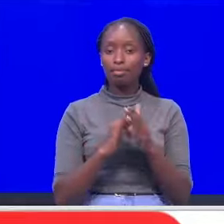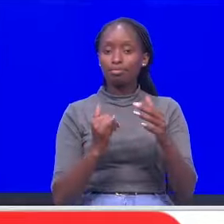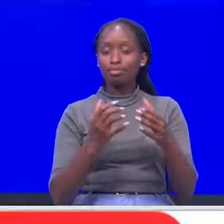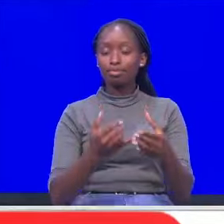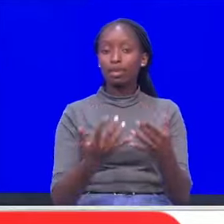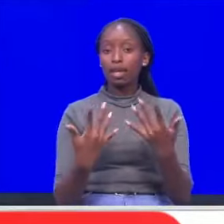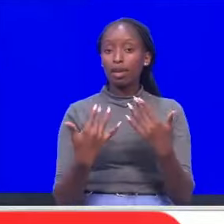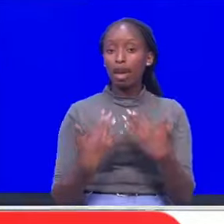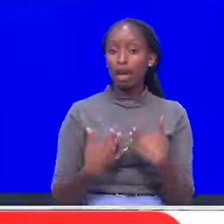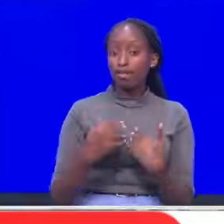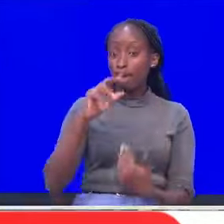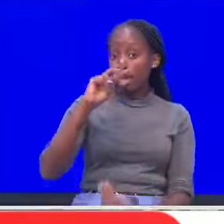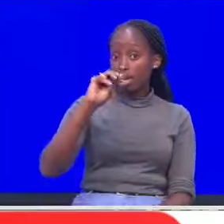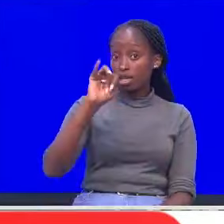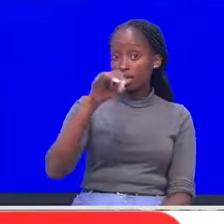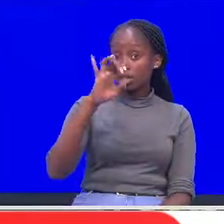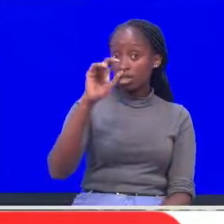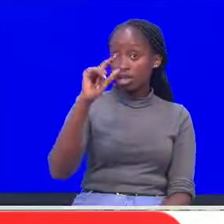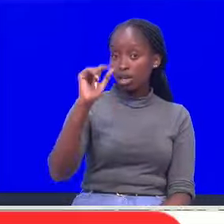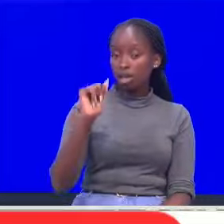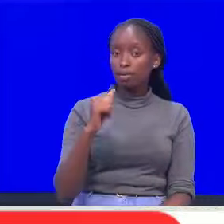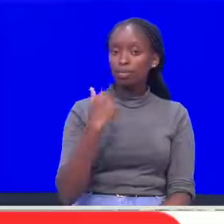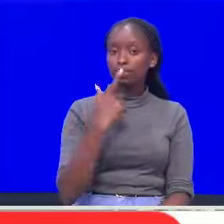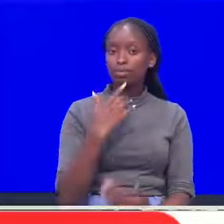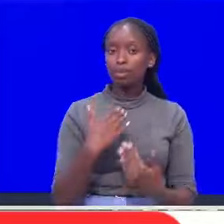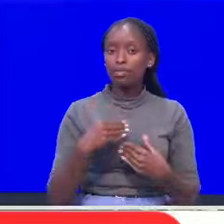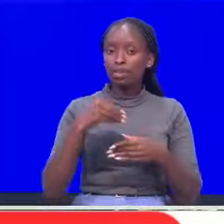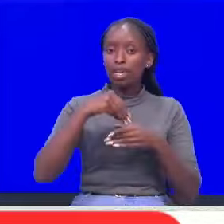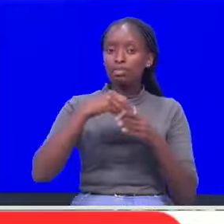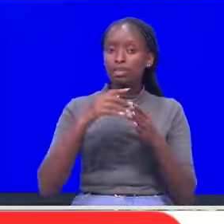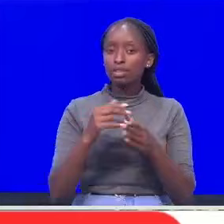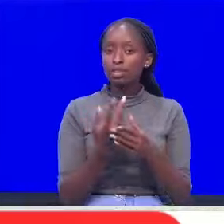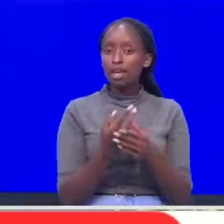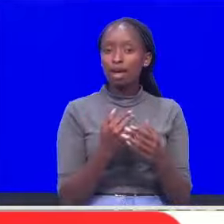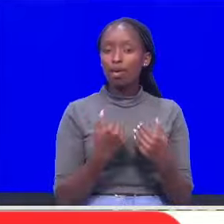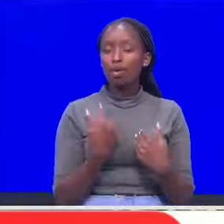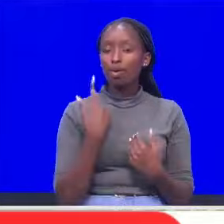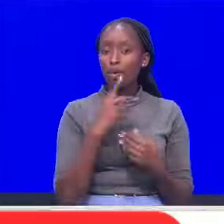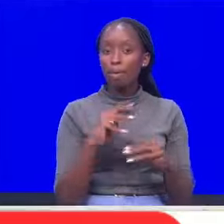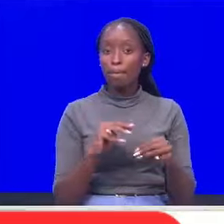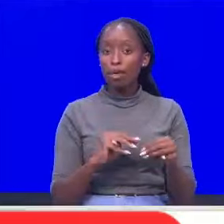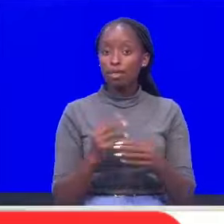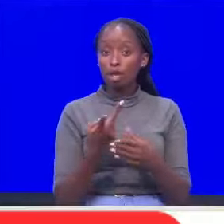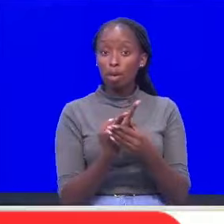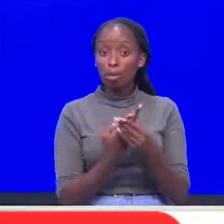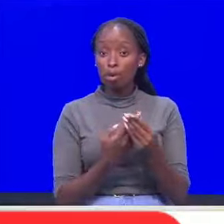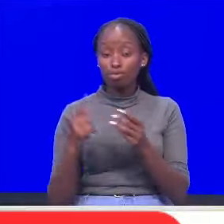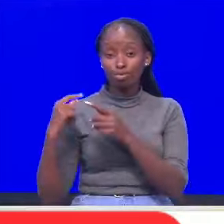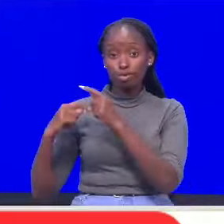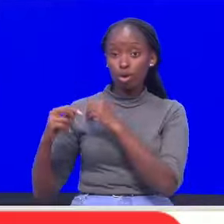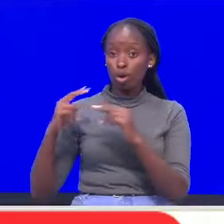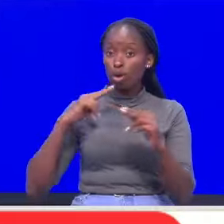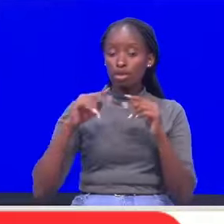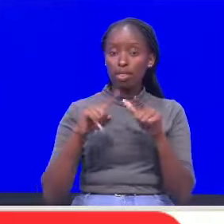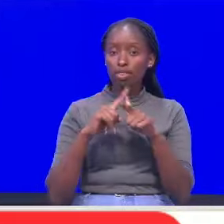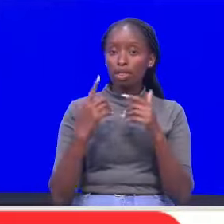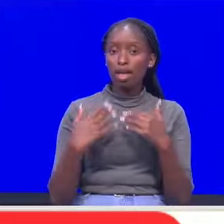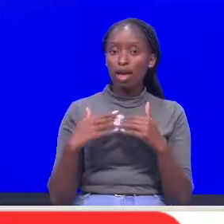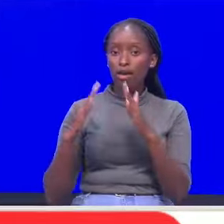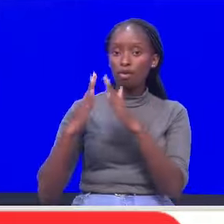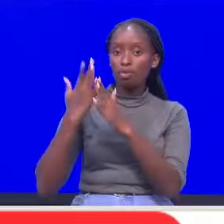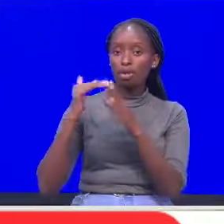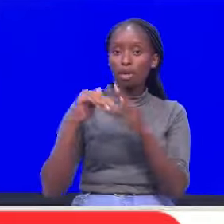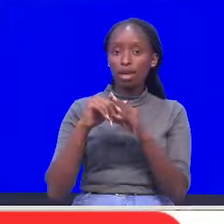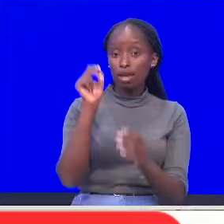Francis Njenga, an investor in the hospitality sector, manages both a traditional hotel and a short-stay apartment in Kiambu County. He